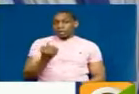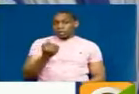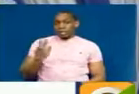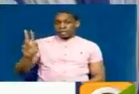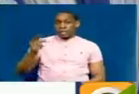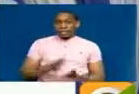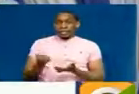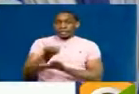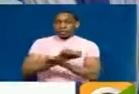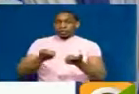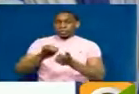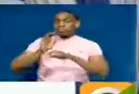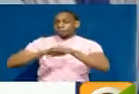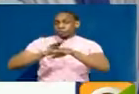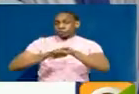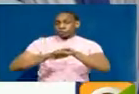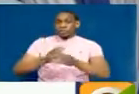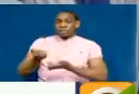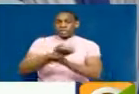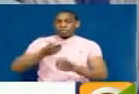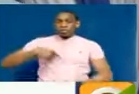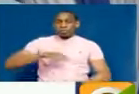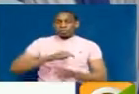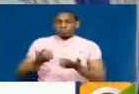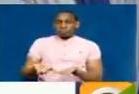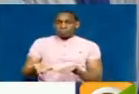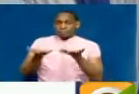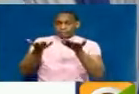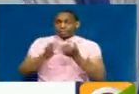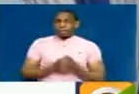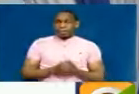Kenya iwe na uchumi bora. Uchumi wetu imarike.